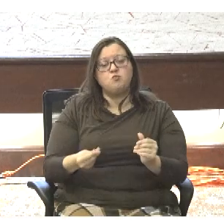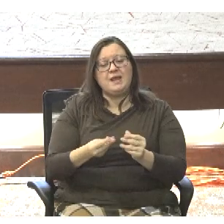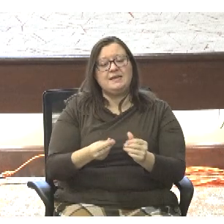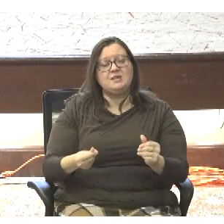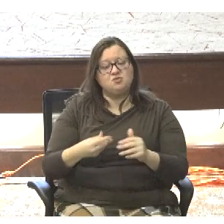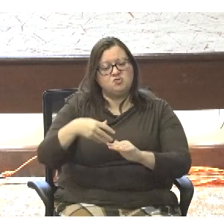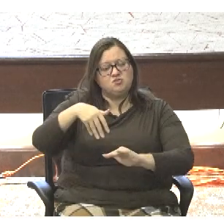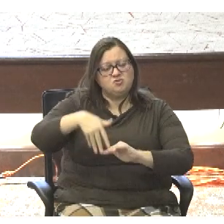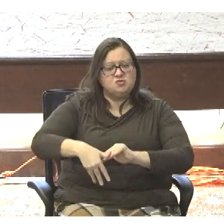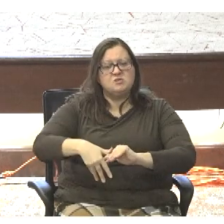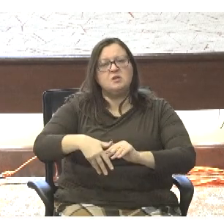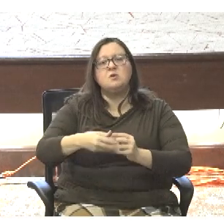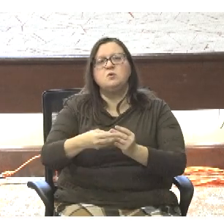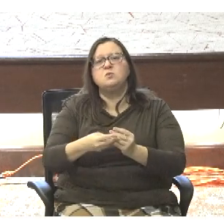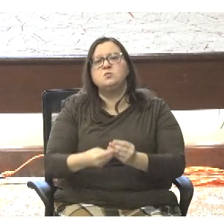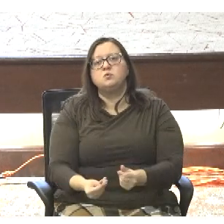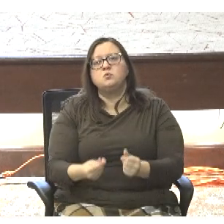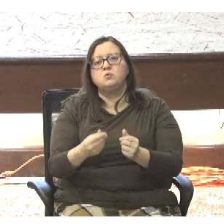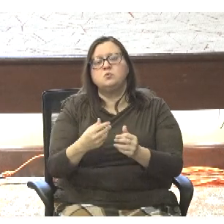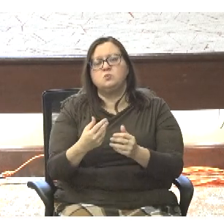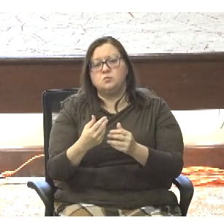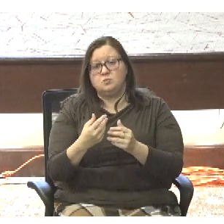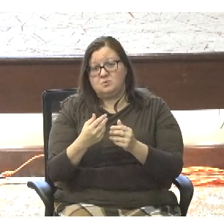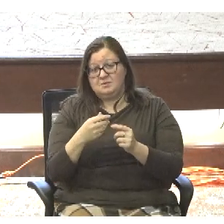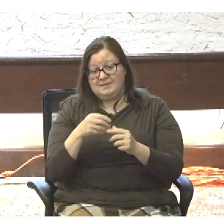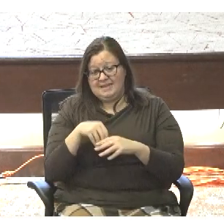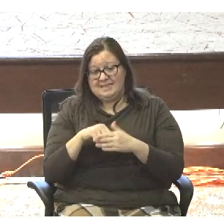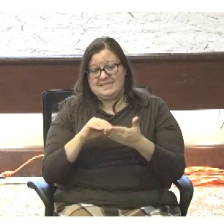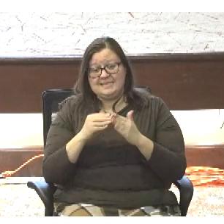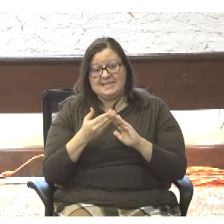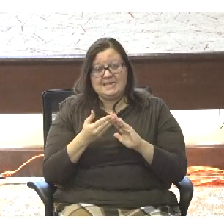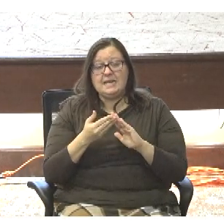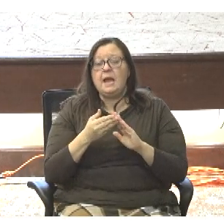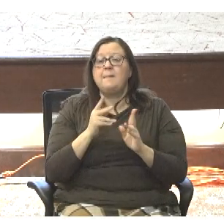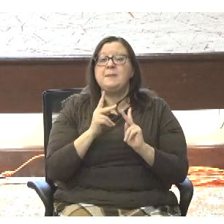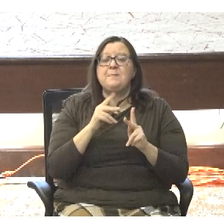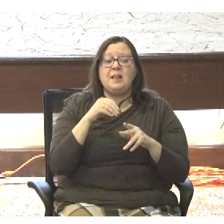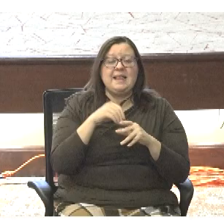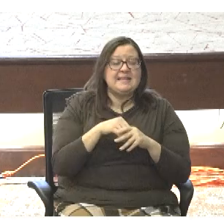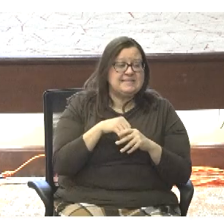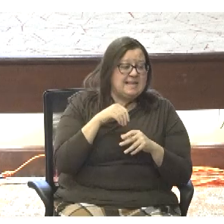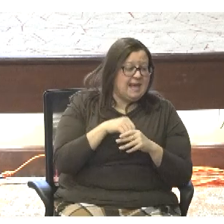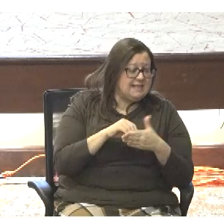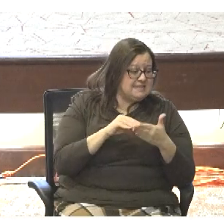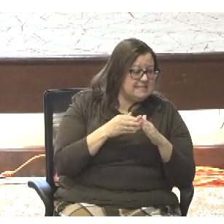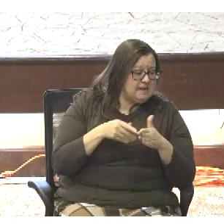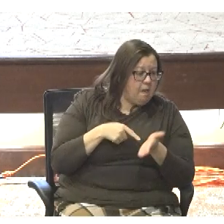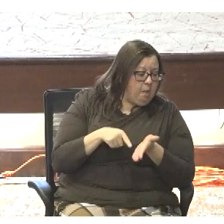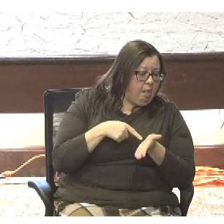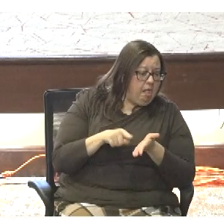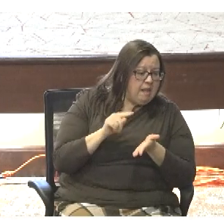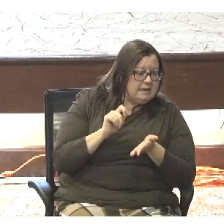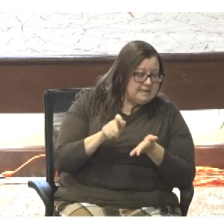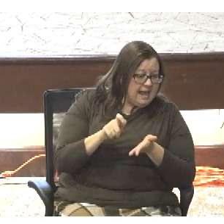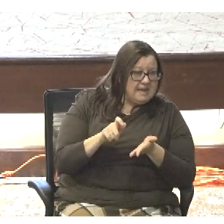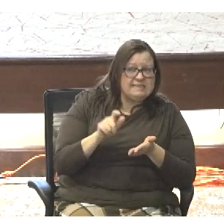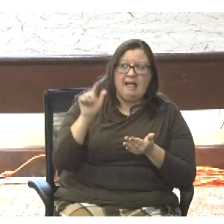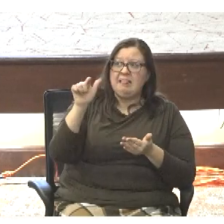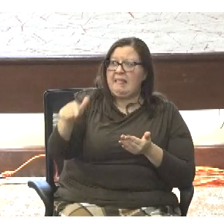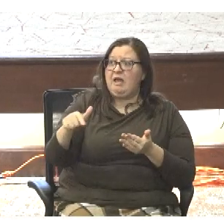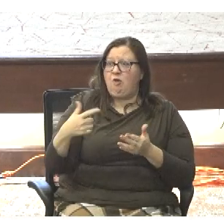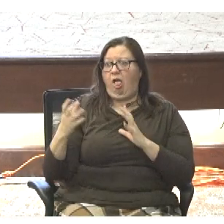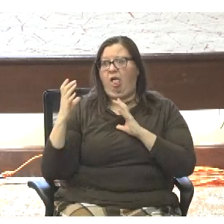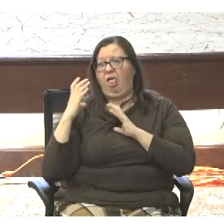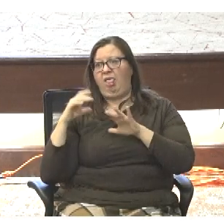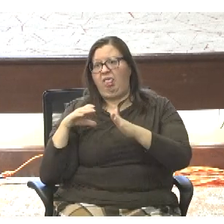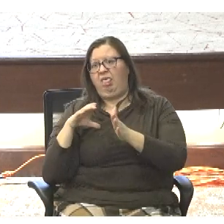the city so that taxpayers in the inner city don't have to burden the cost of reconstruction on the perimeter of the city where there's